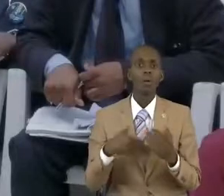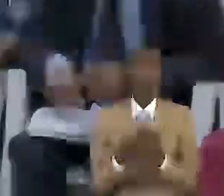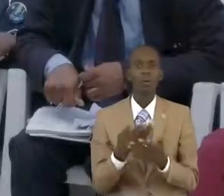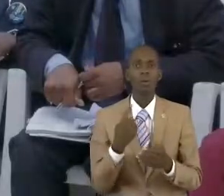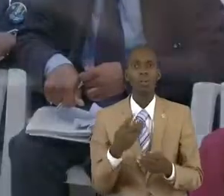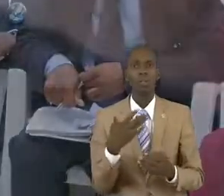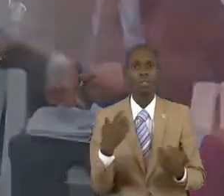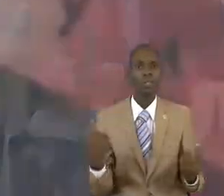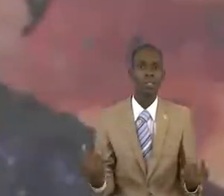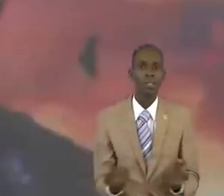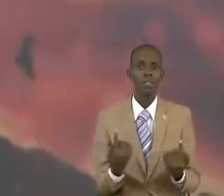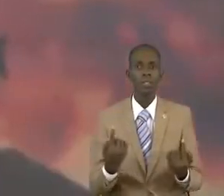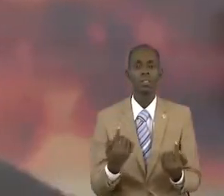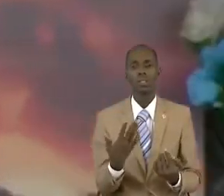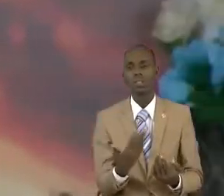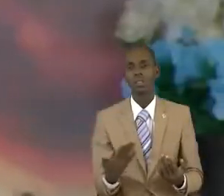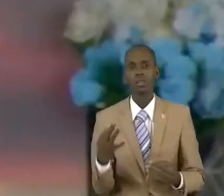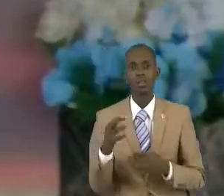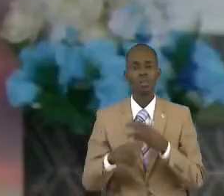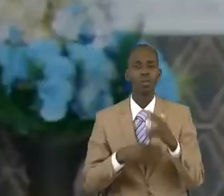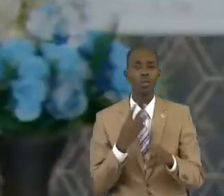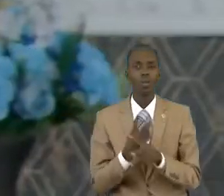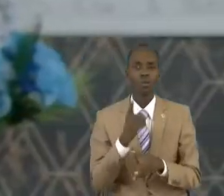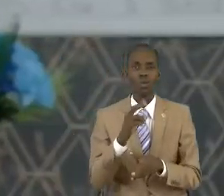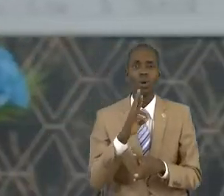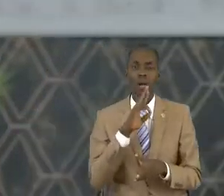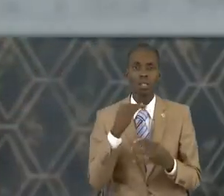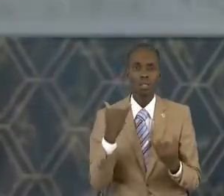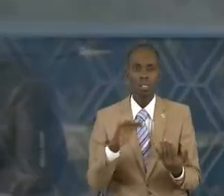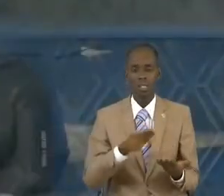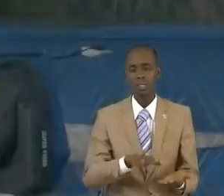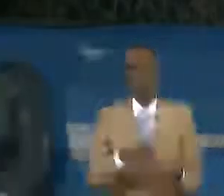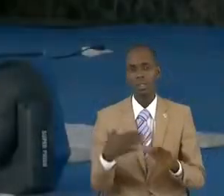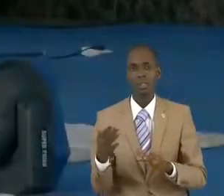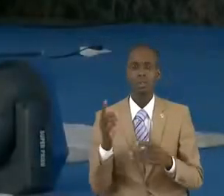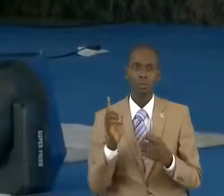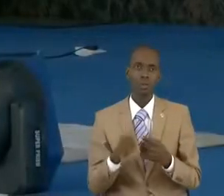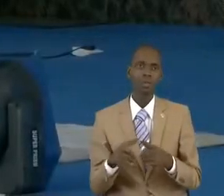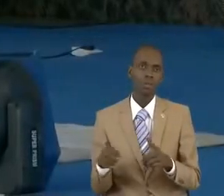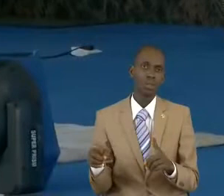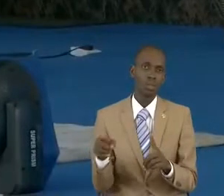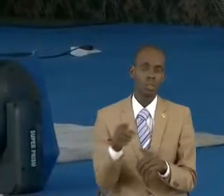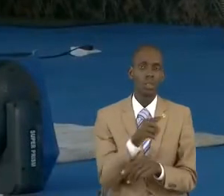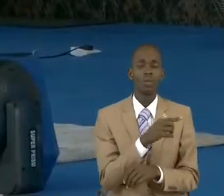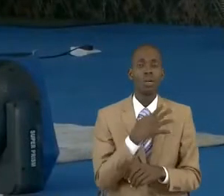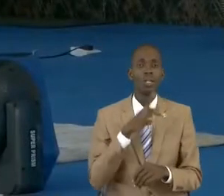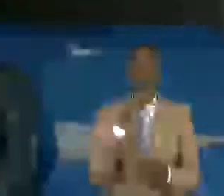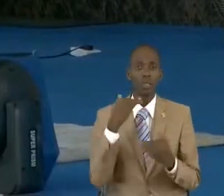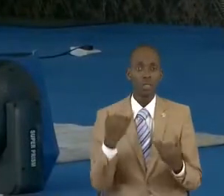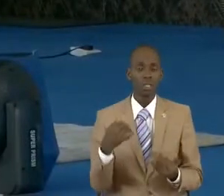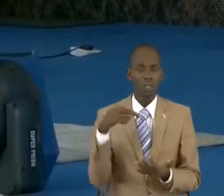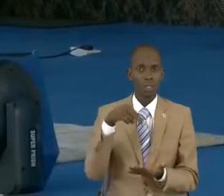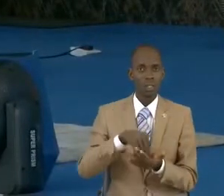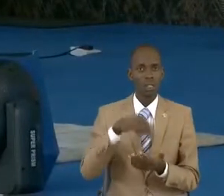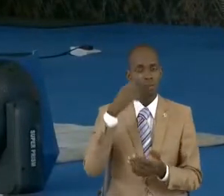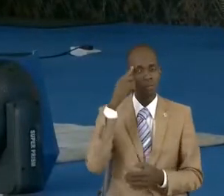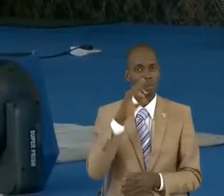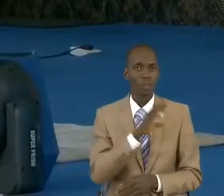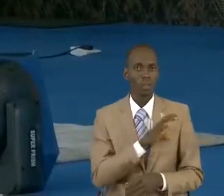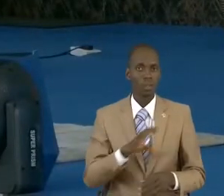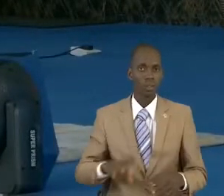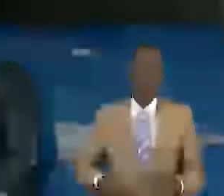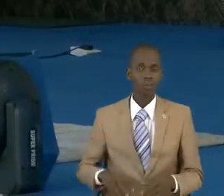world, you are dead to them. And you stand for Christ and stand